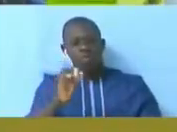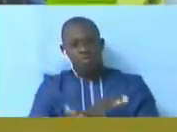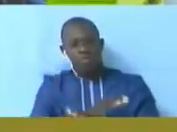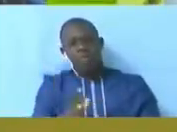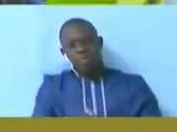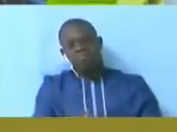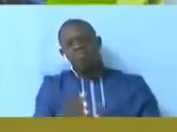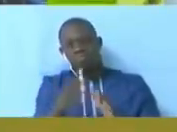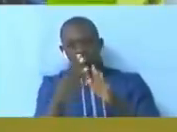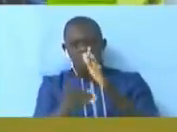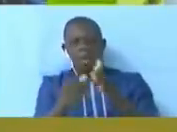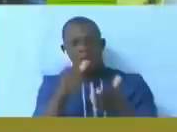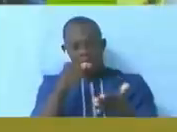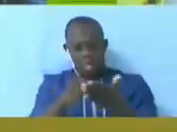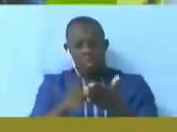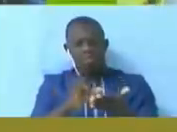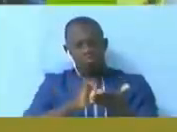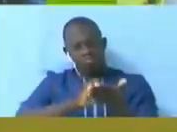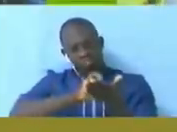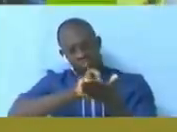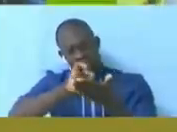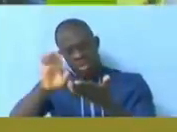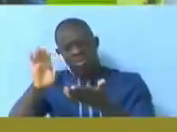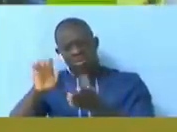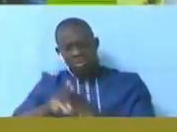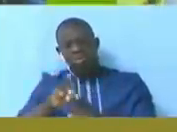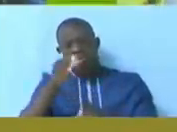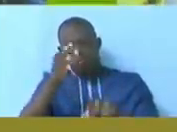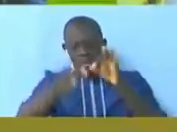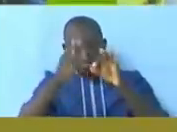A copy of that directive came to the court.